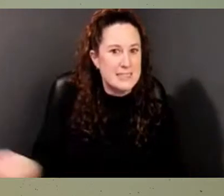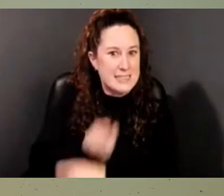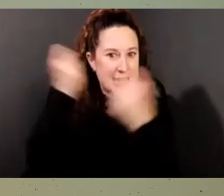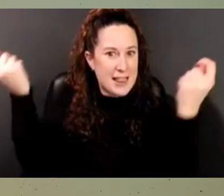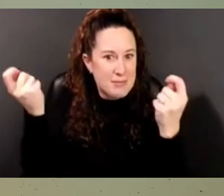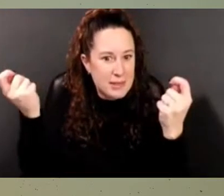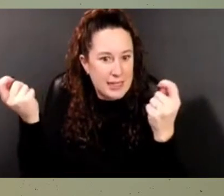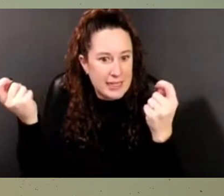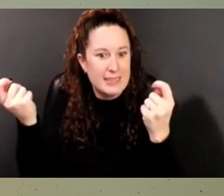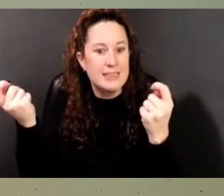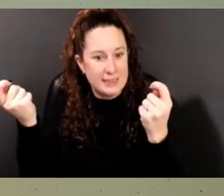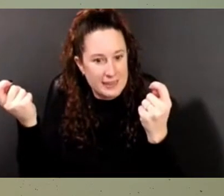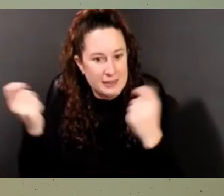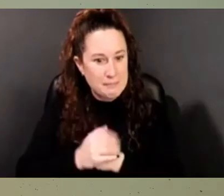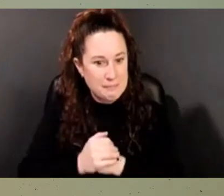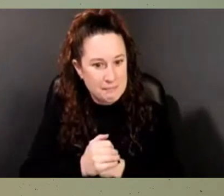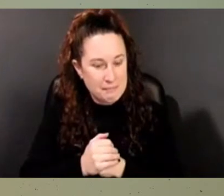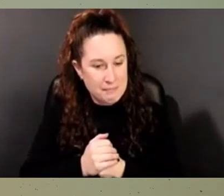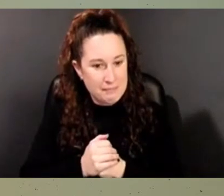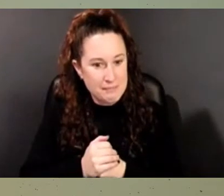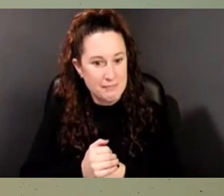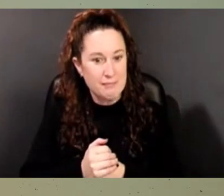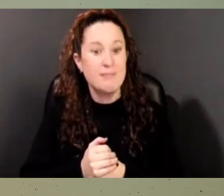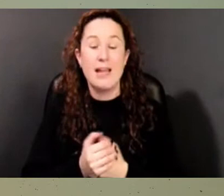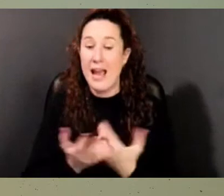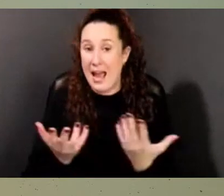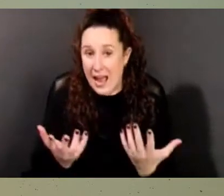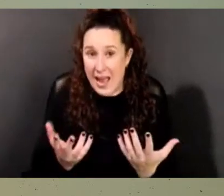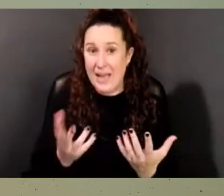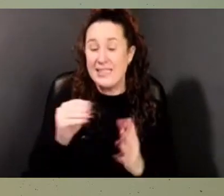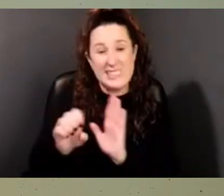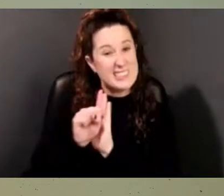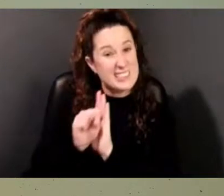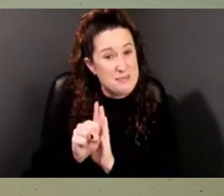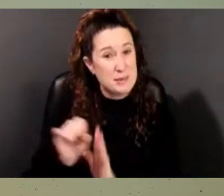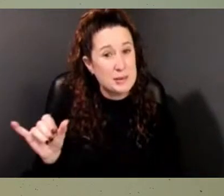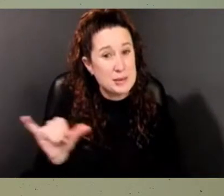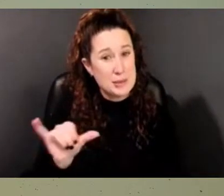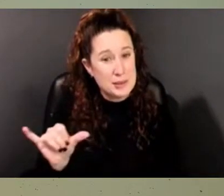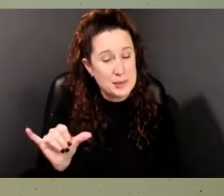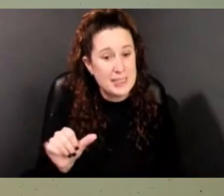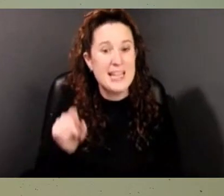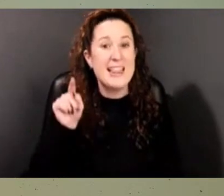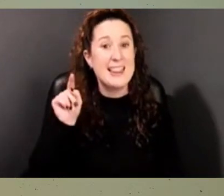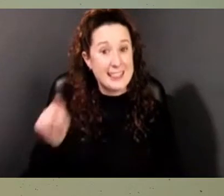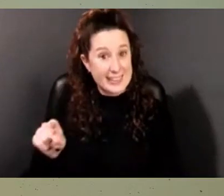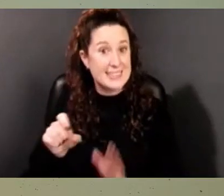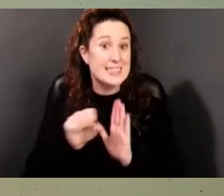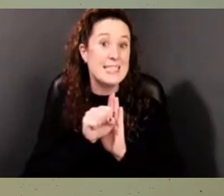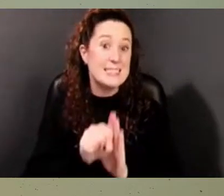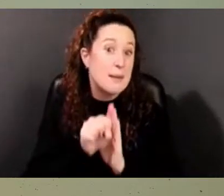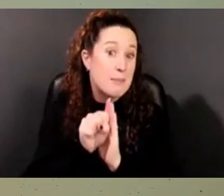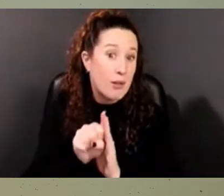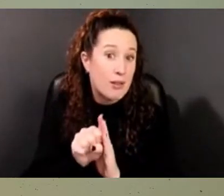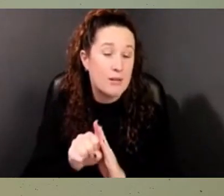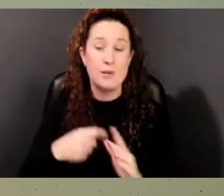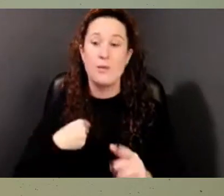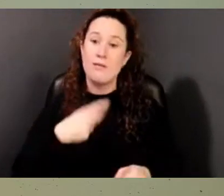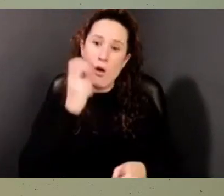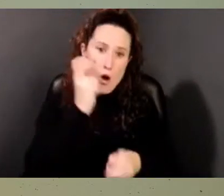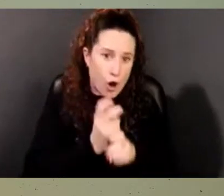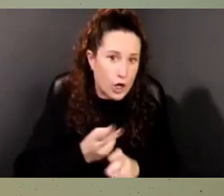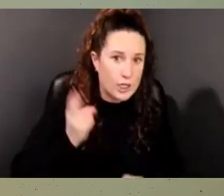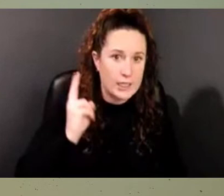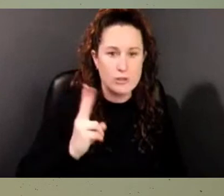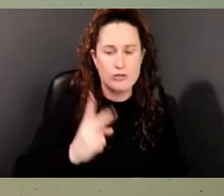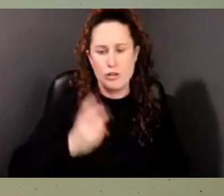much about this group is because death, and it's a symbol. This is a symbol when we have those hard histories, those hard